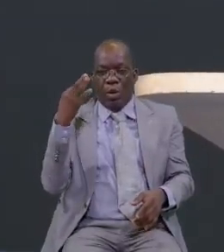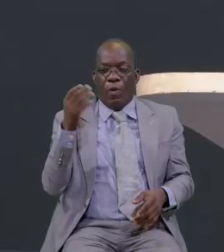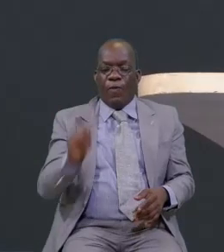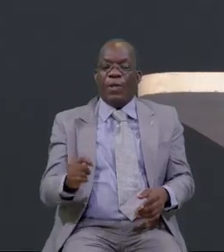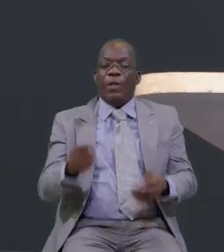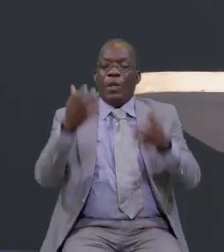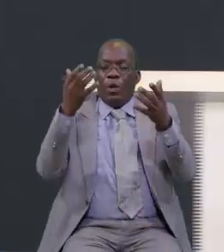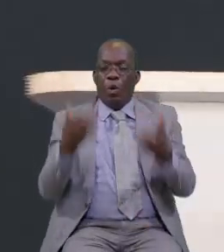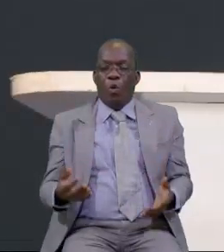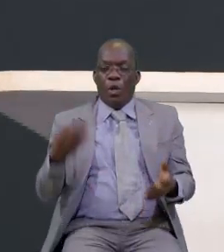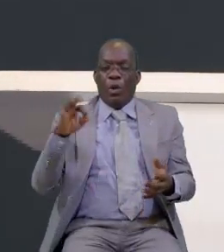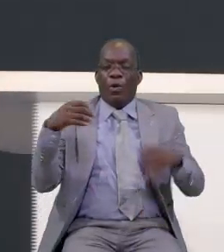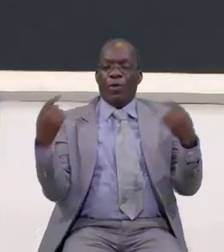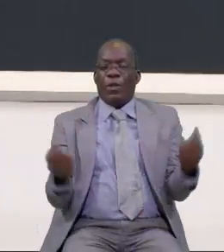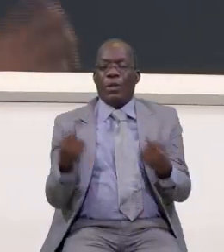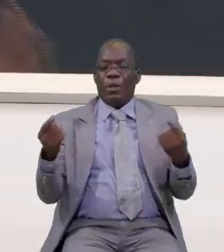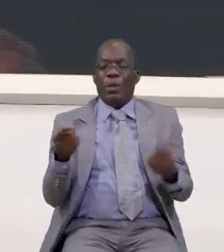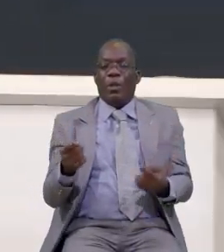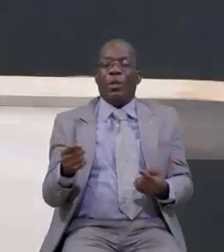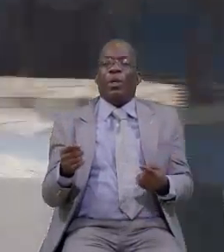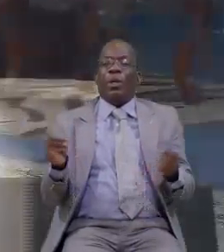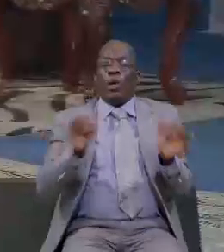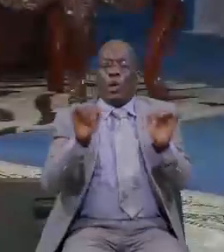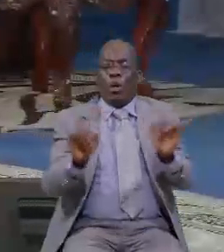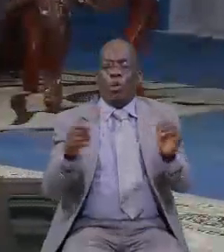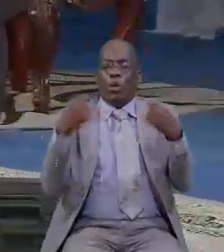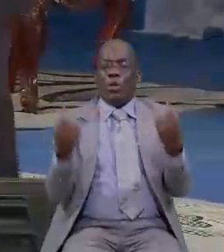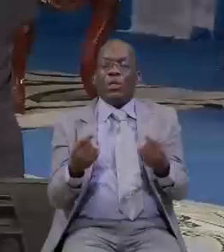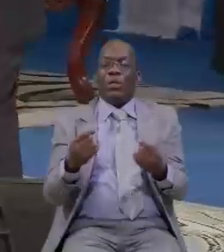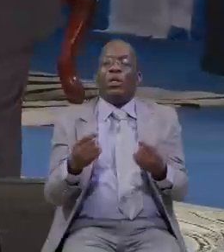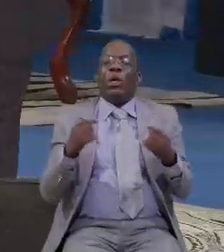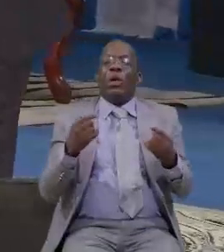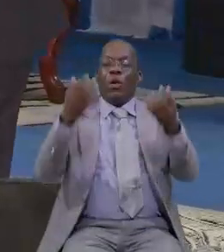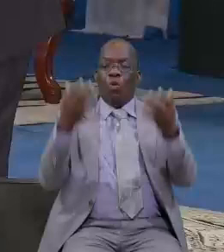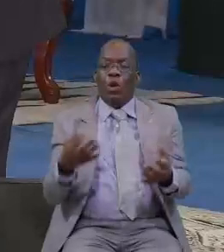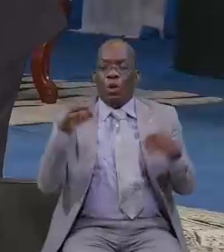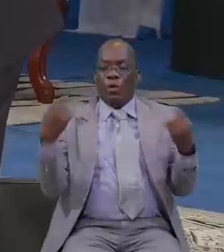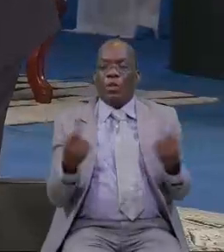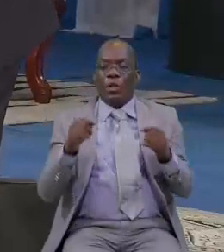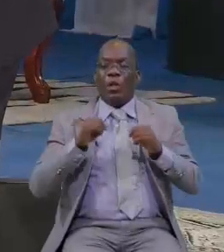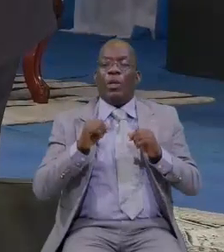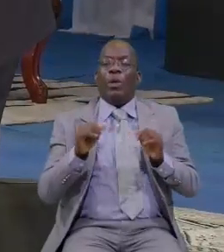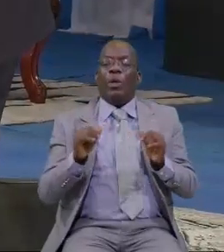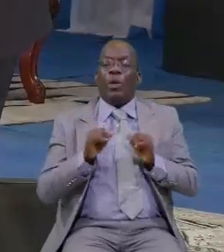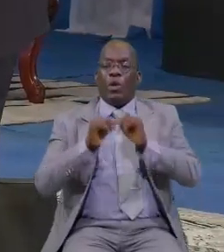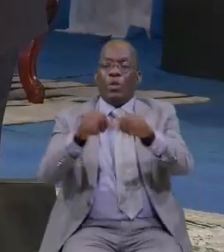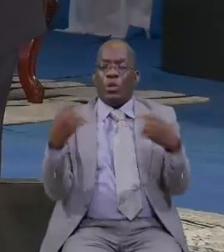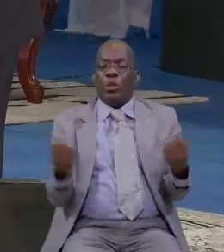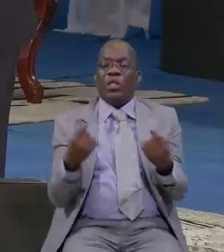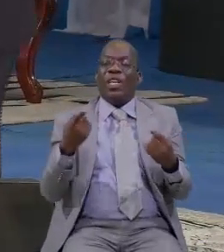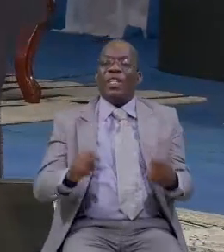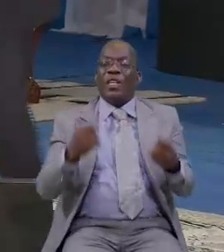sin, the weight of sin, habitual sin, the weight of secret sin, of